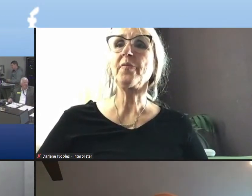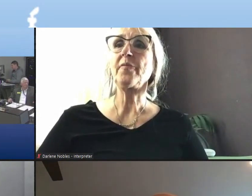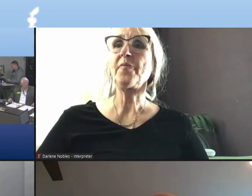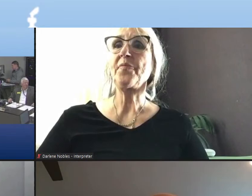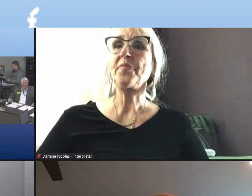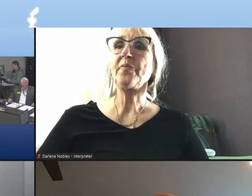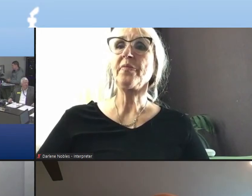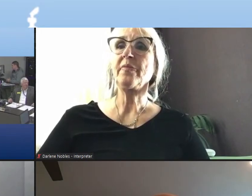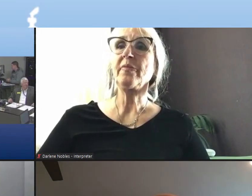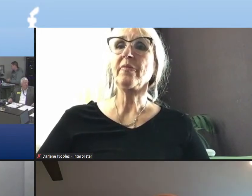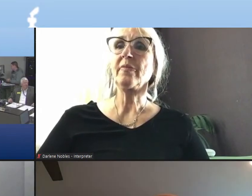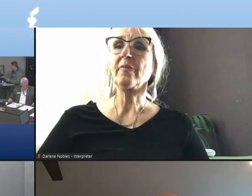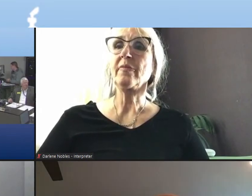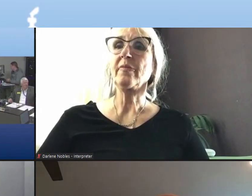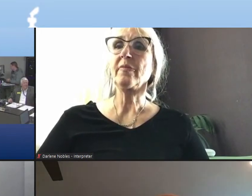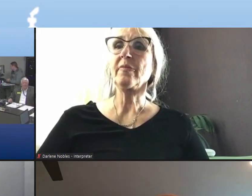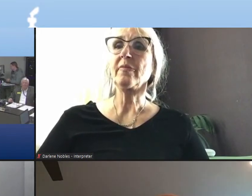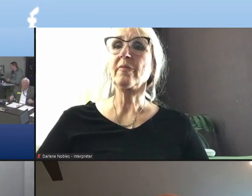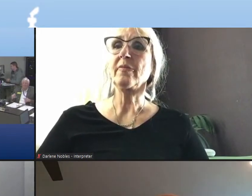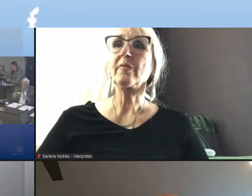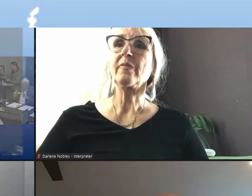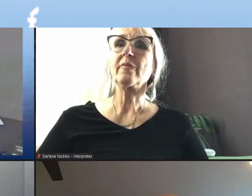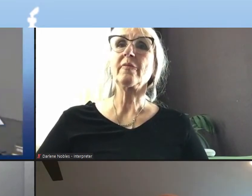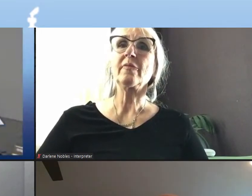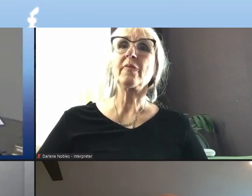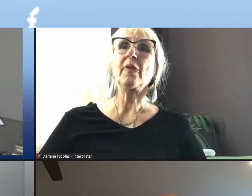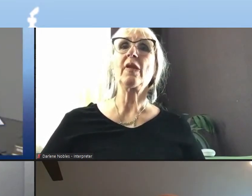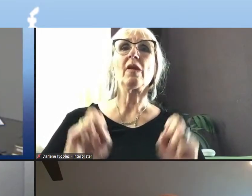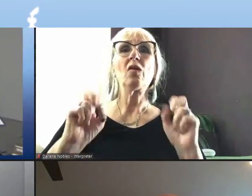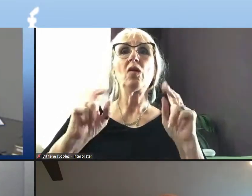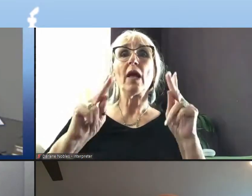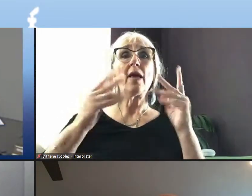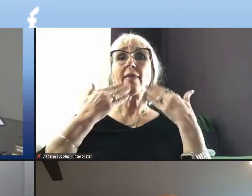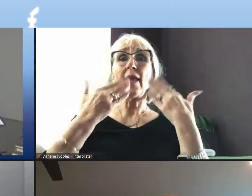Thank you. Okay, thank you.